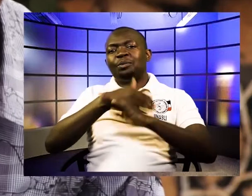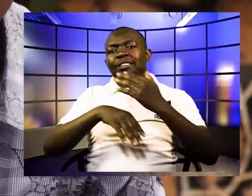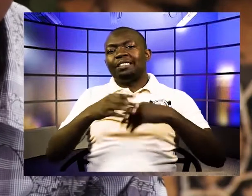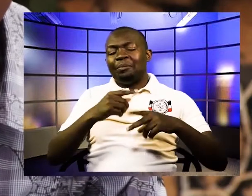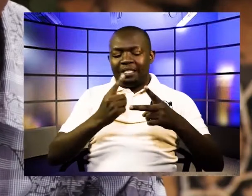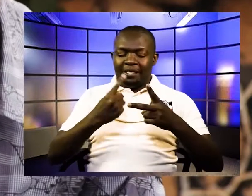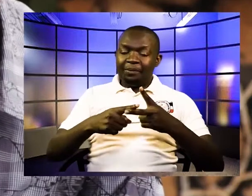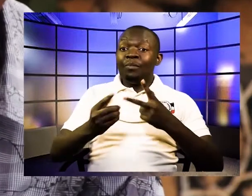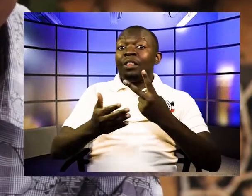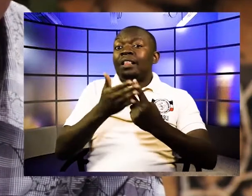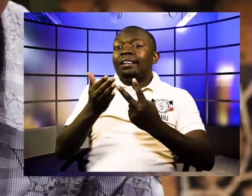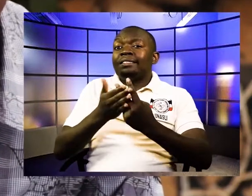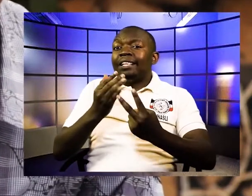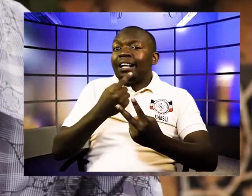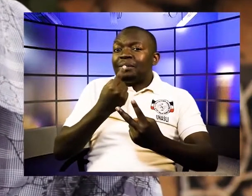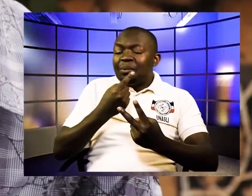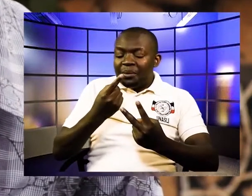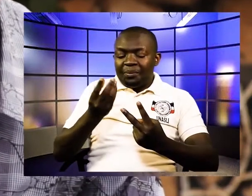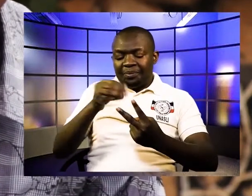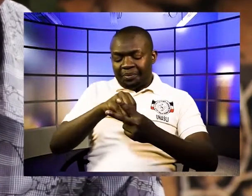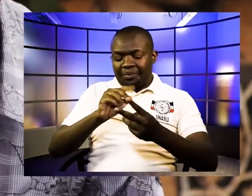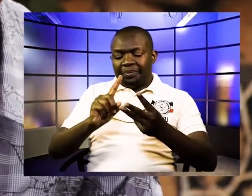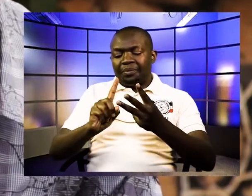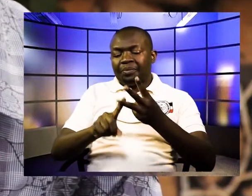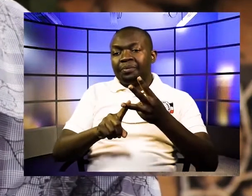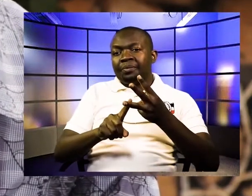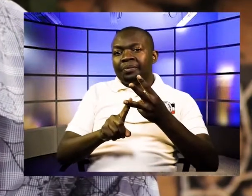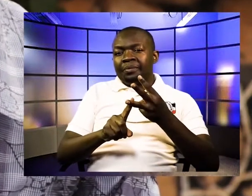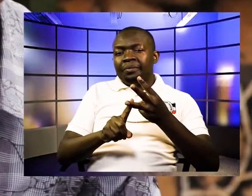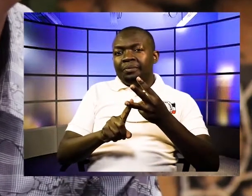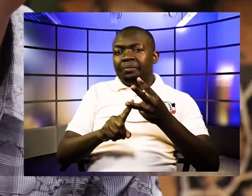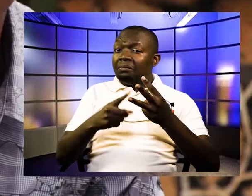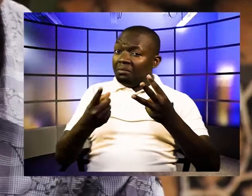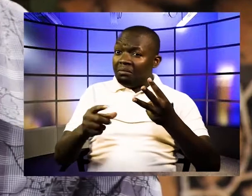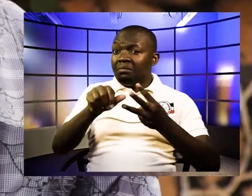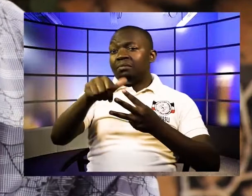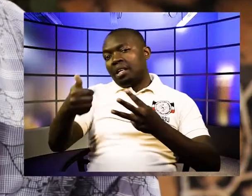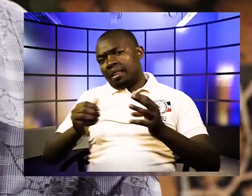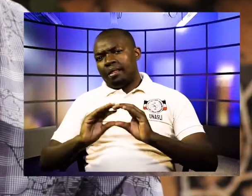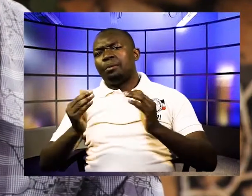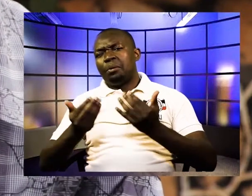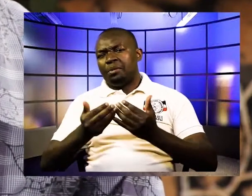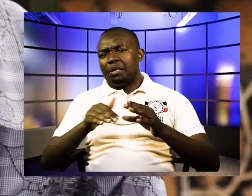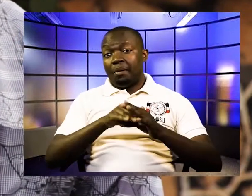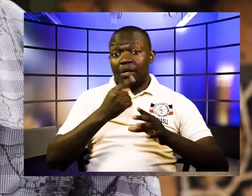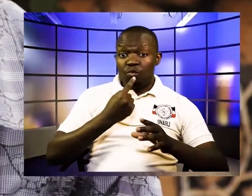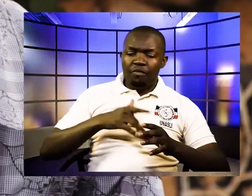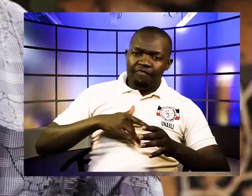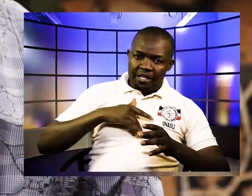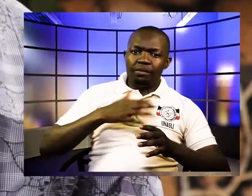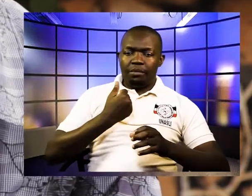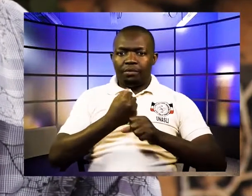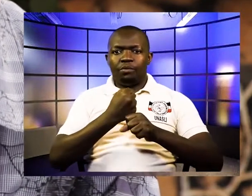their caretakers and those who are other community members who wish to work together with the